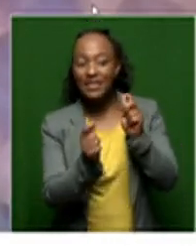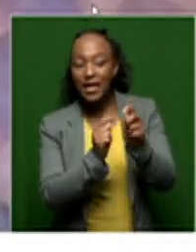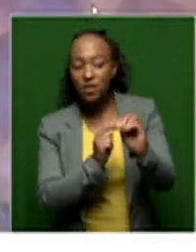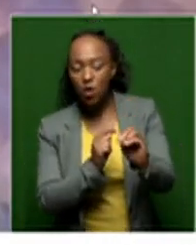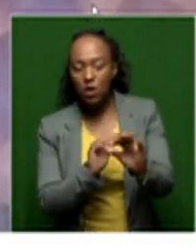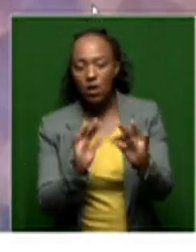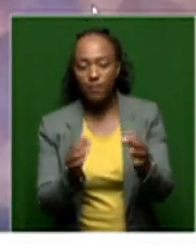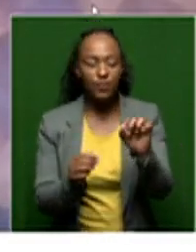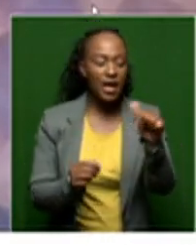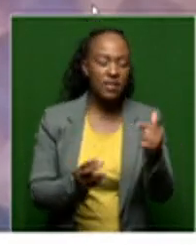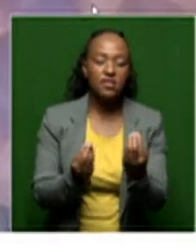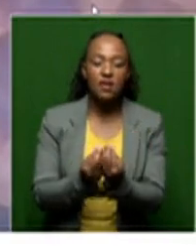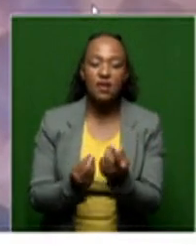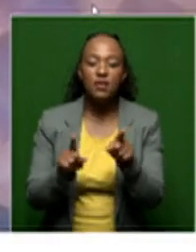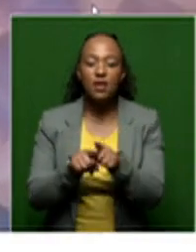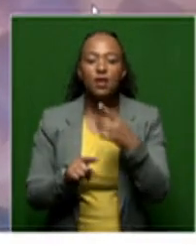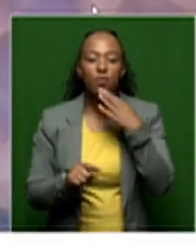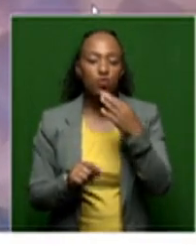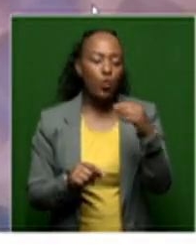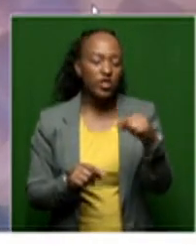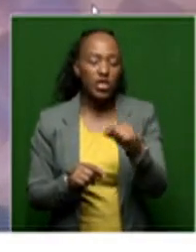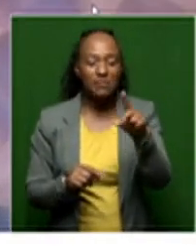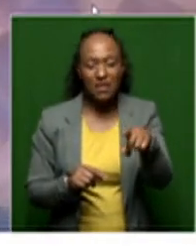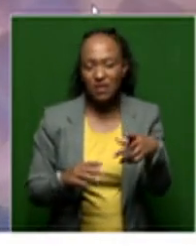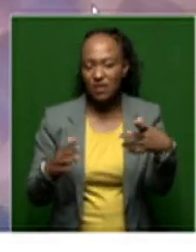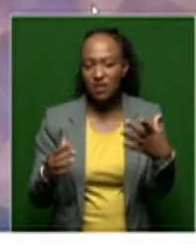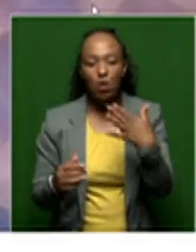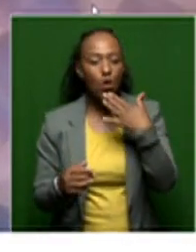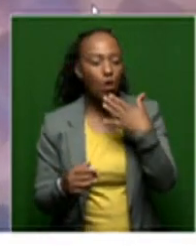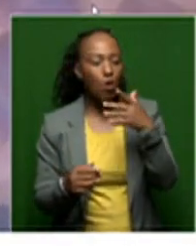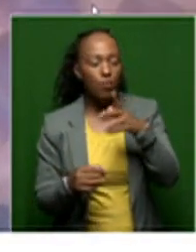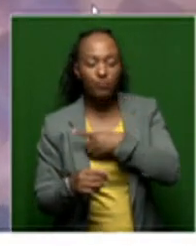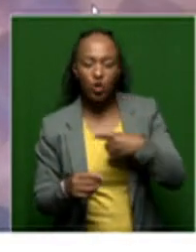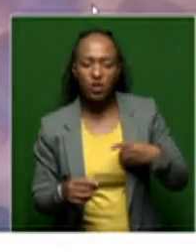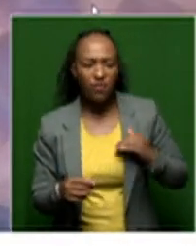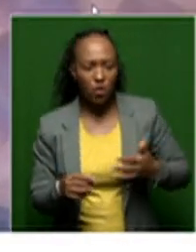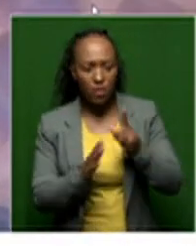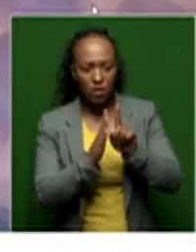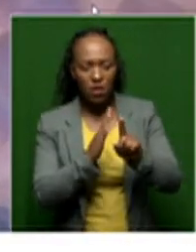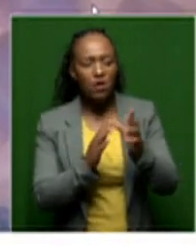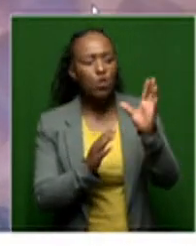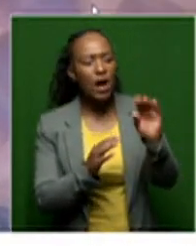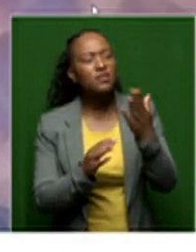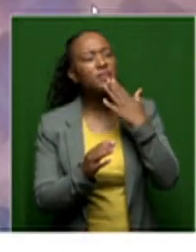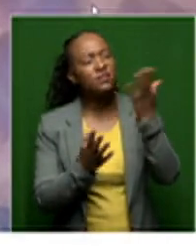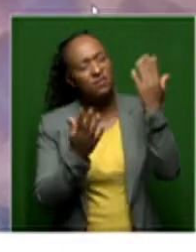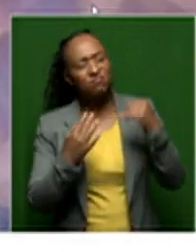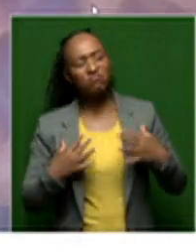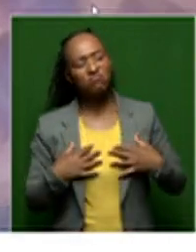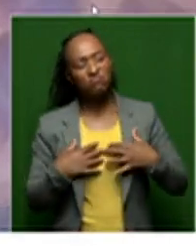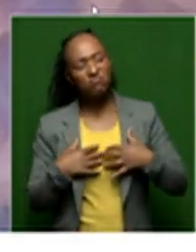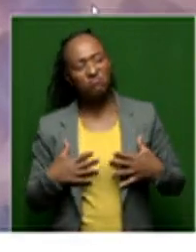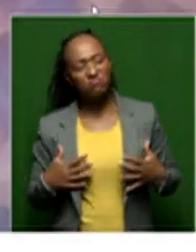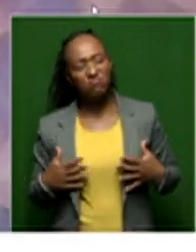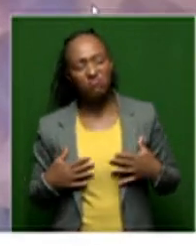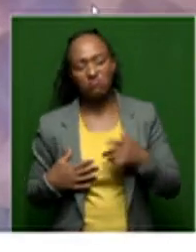thing one can do is when you go to your general practitioner or your gynecologist, ask them to examine your breasts on an annual basis. So